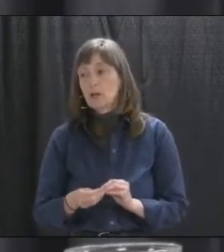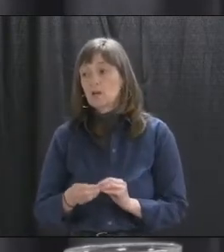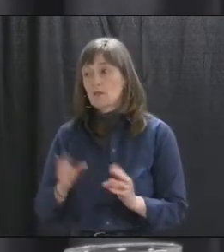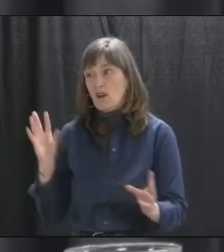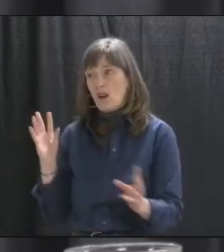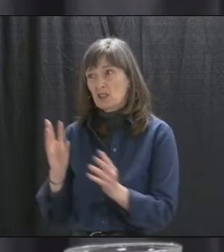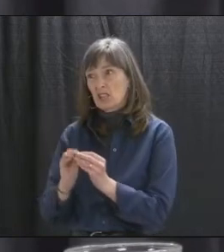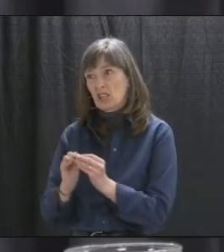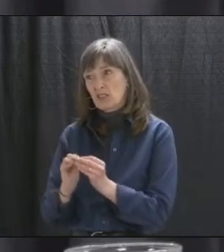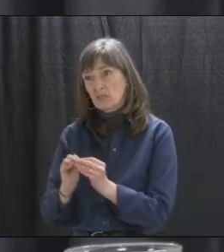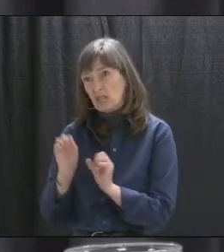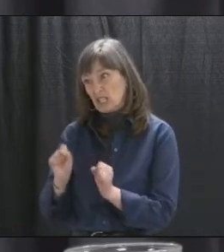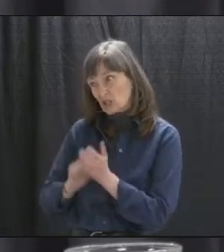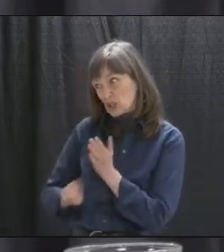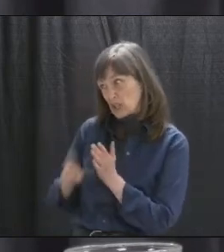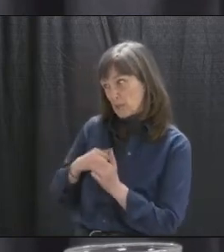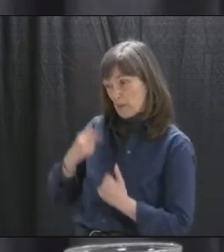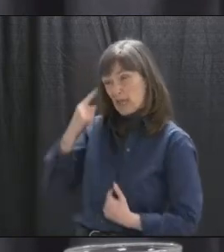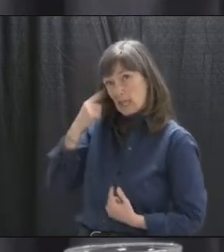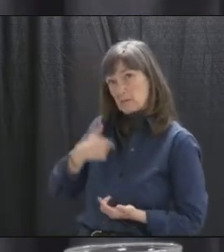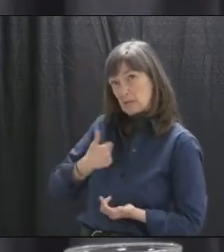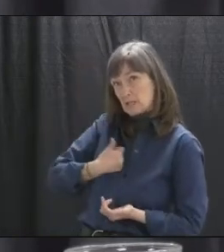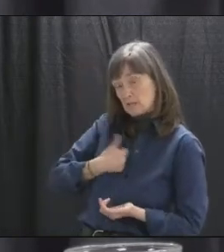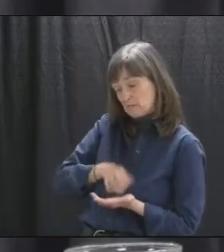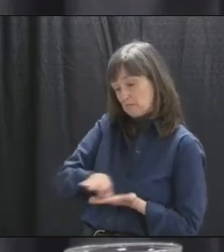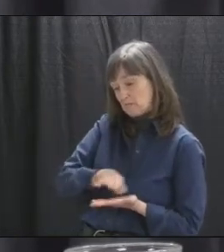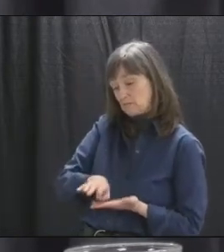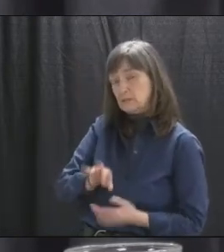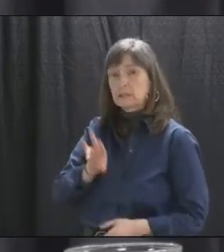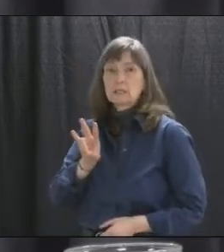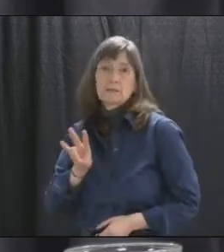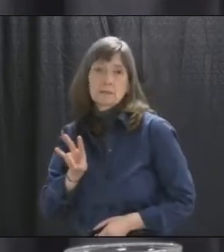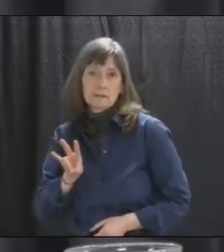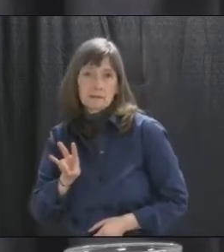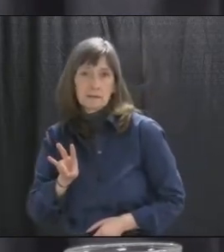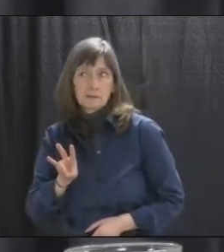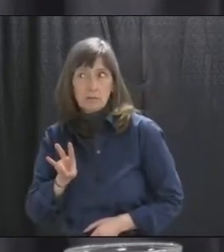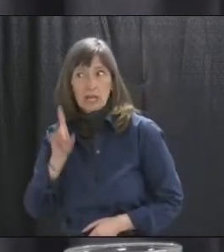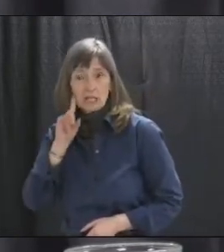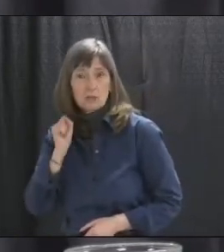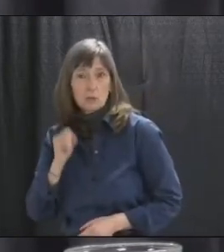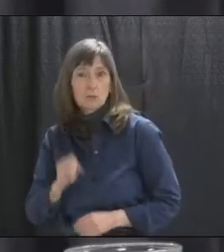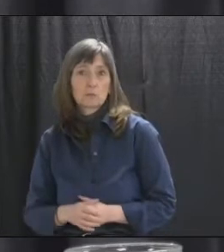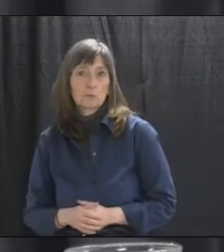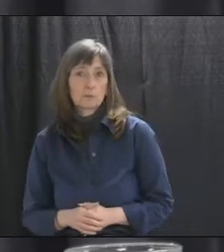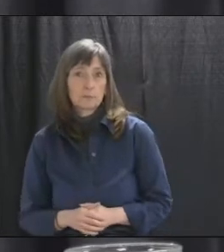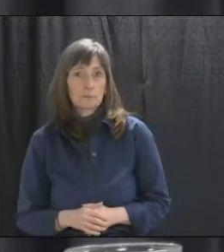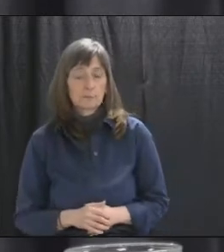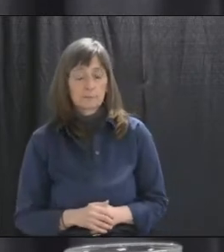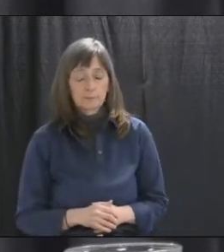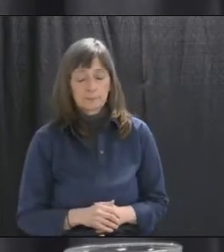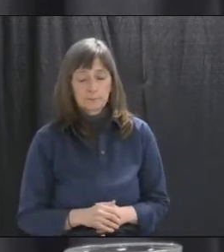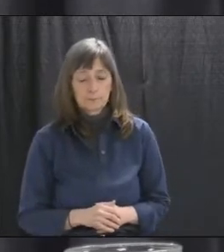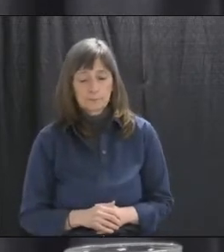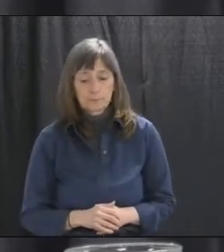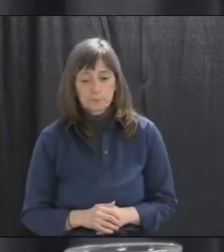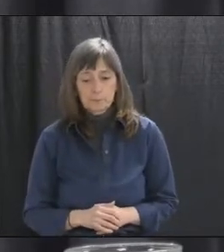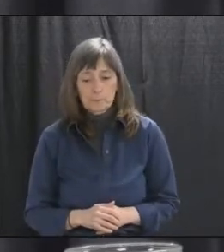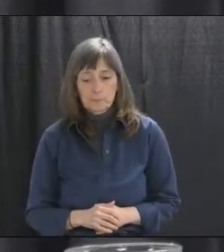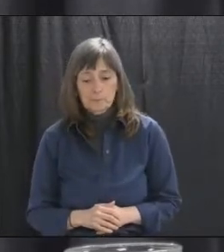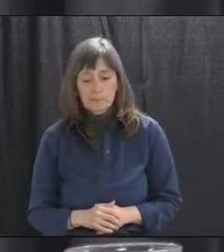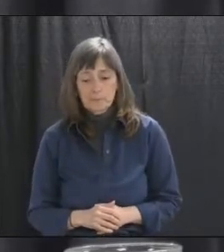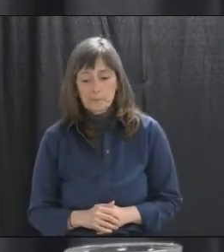can certainly check back if there's a difference, but my understanding is that that's accurate on a daily basis.